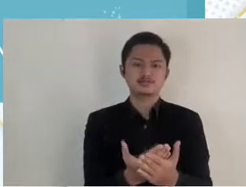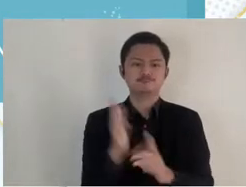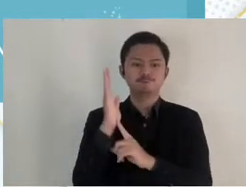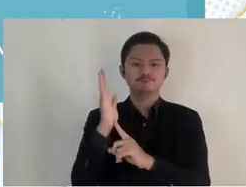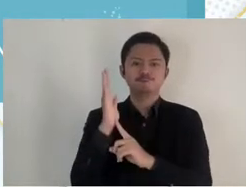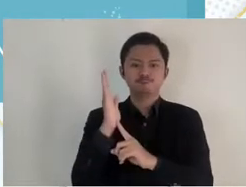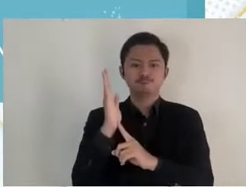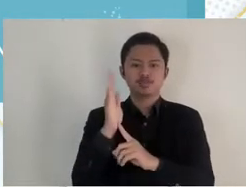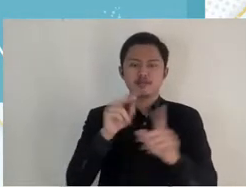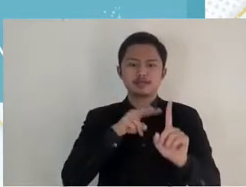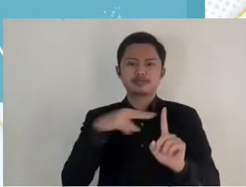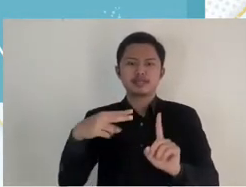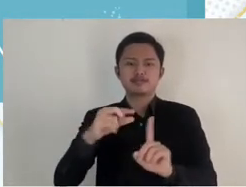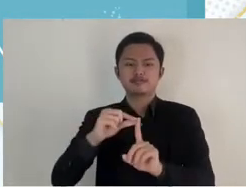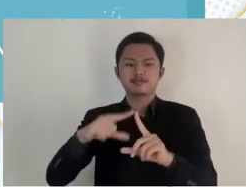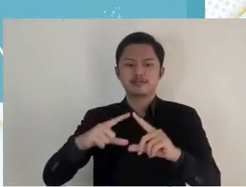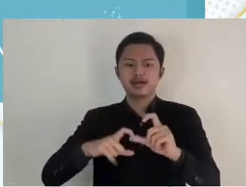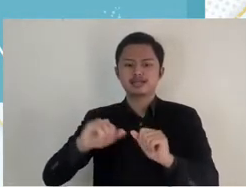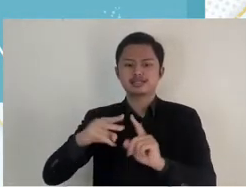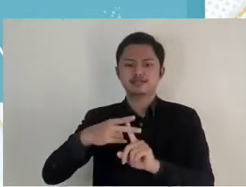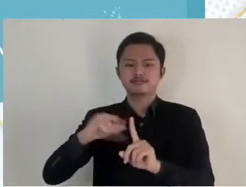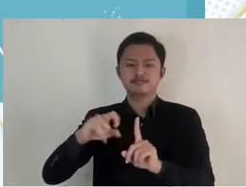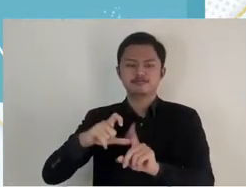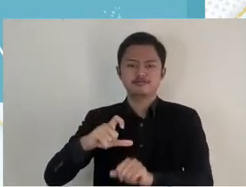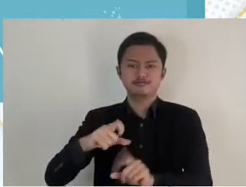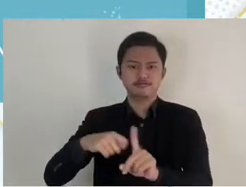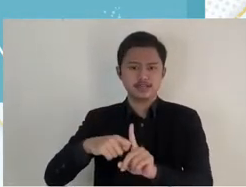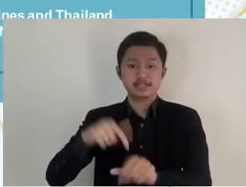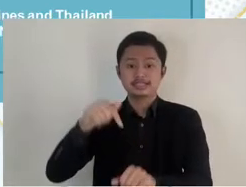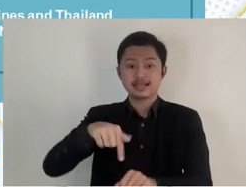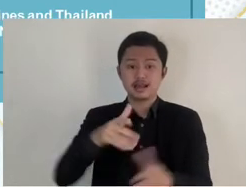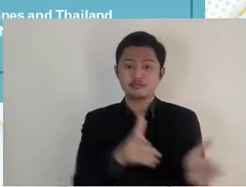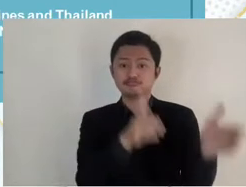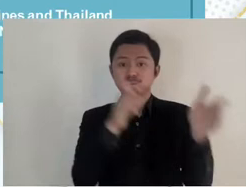Pacific perspective. Now, looking into my next slide,